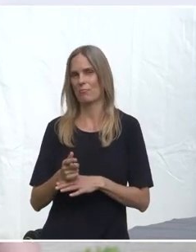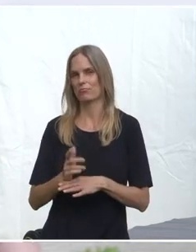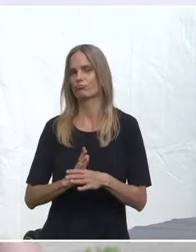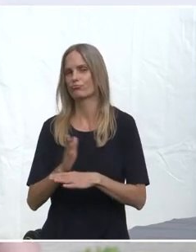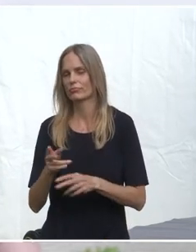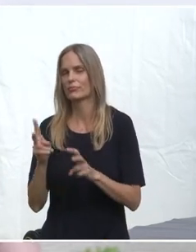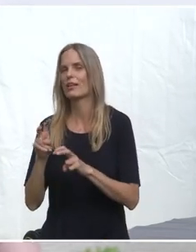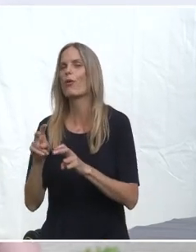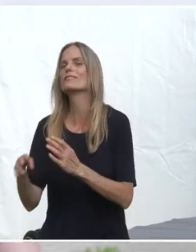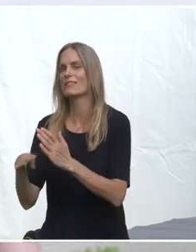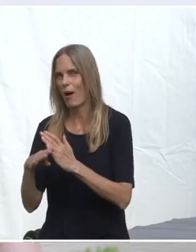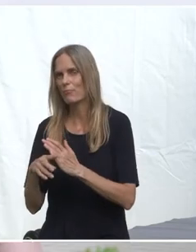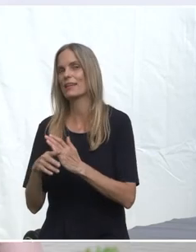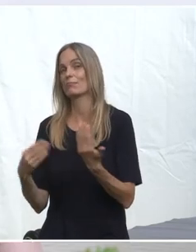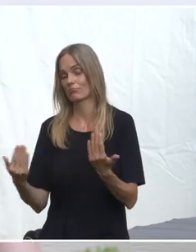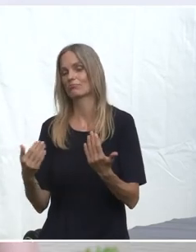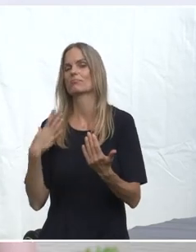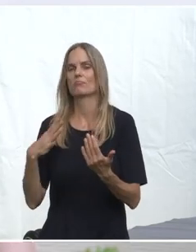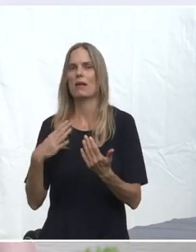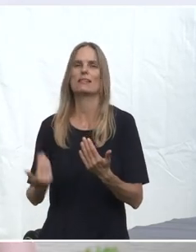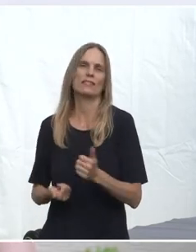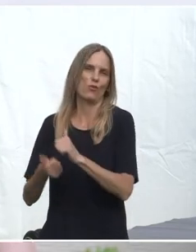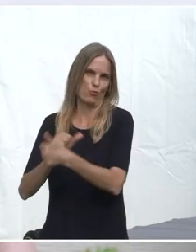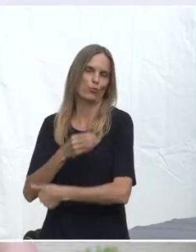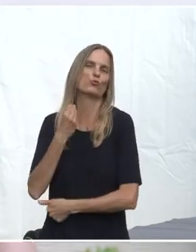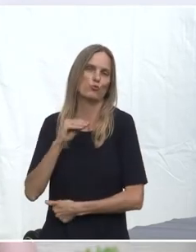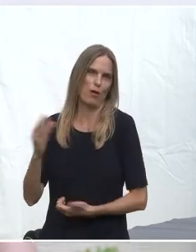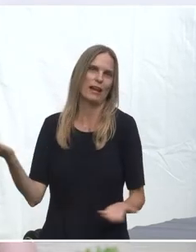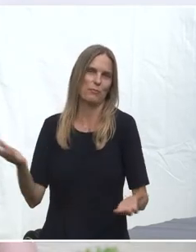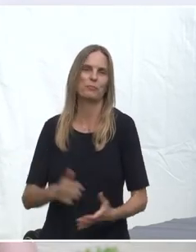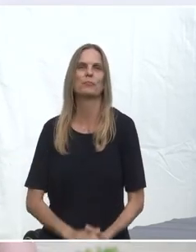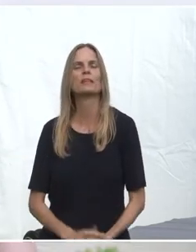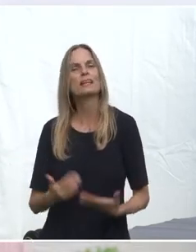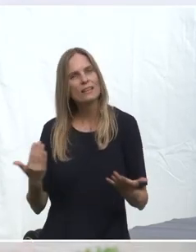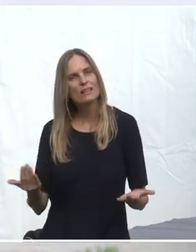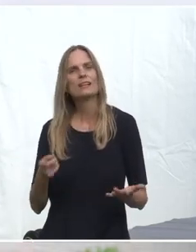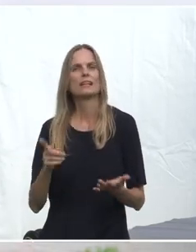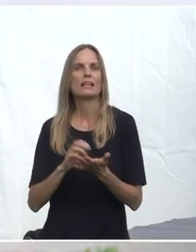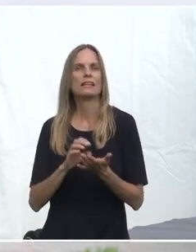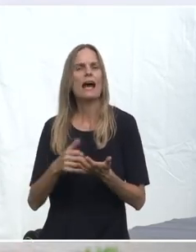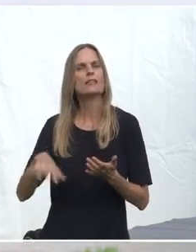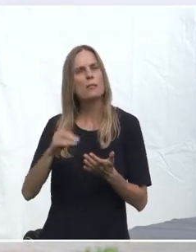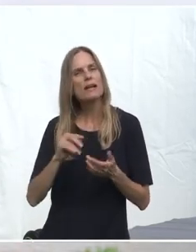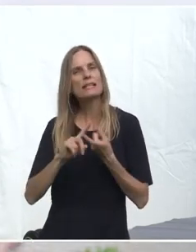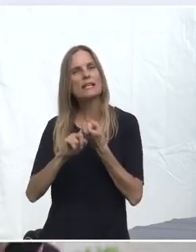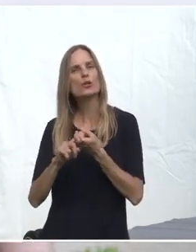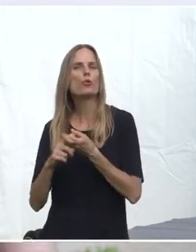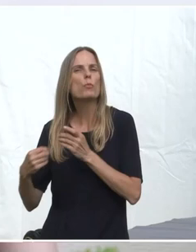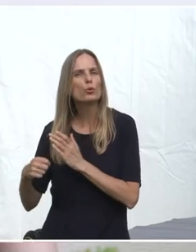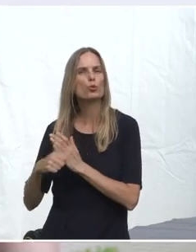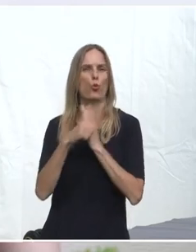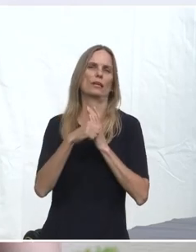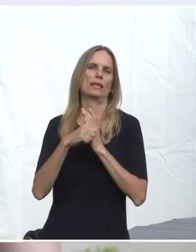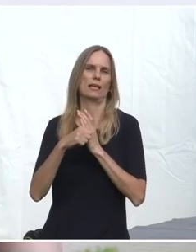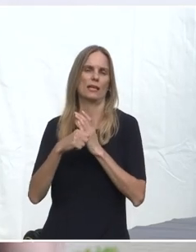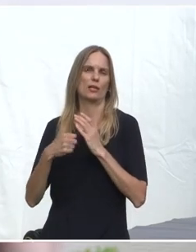my life for the better. So again, it's a lot about the people and our support structure. But it's very interesting. Now you pointed